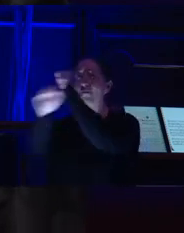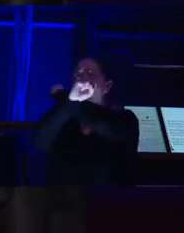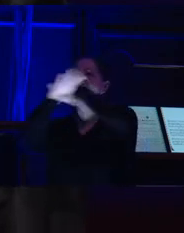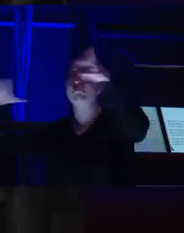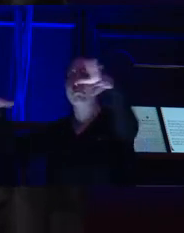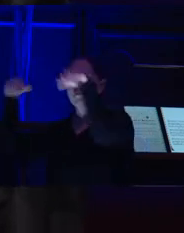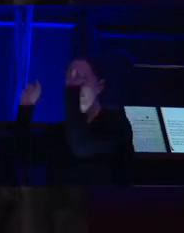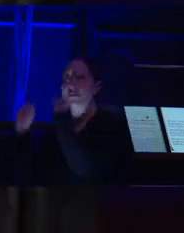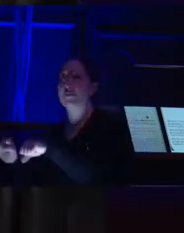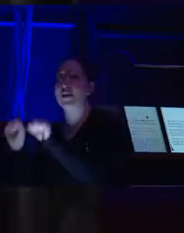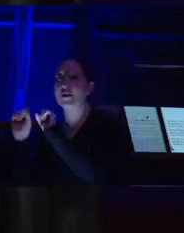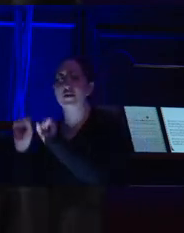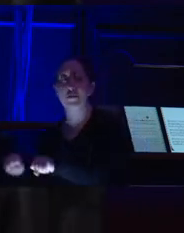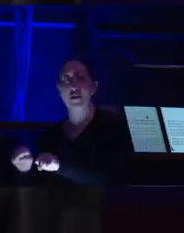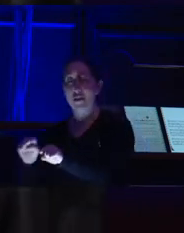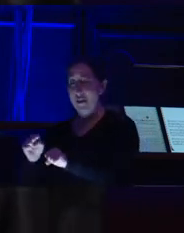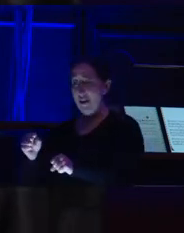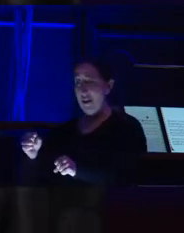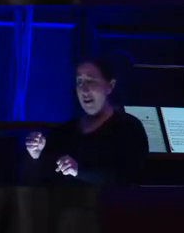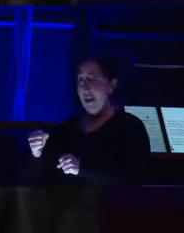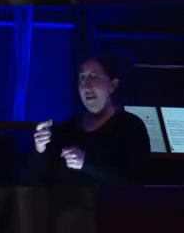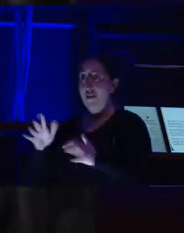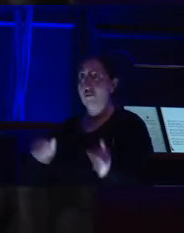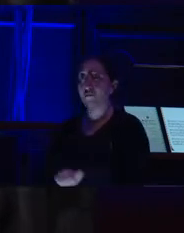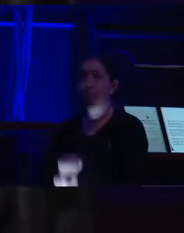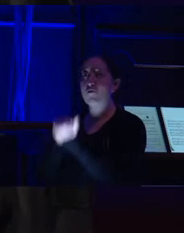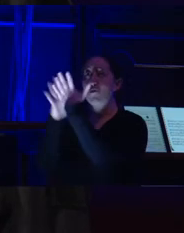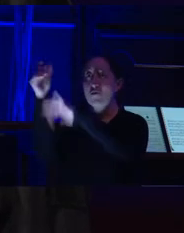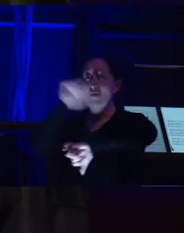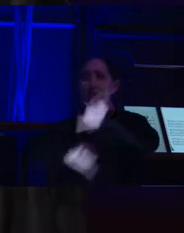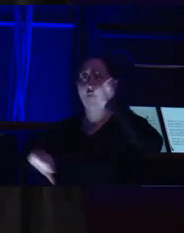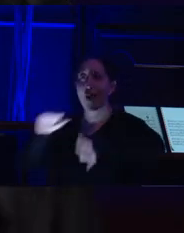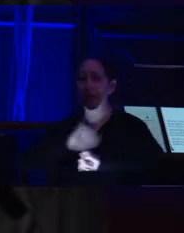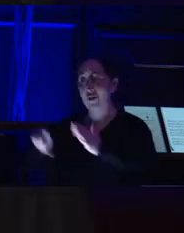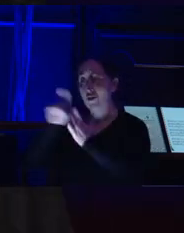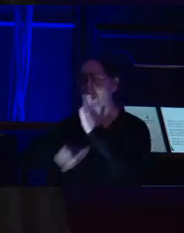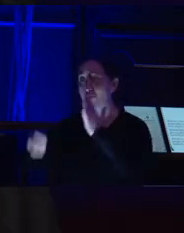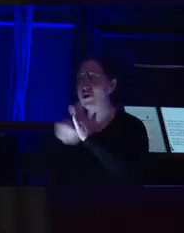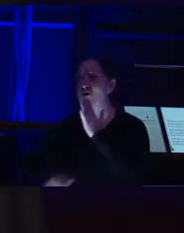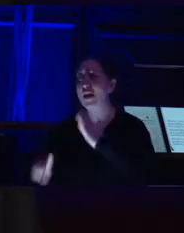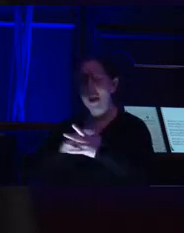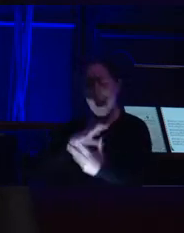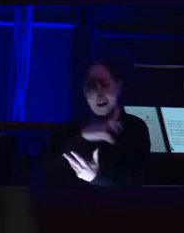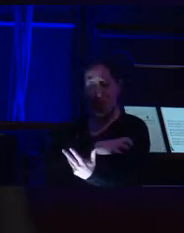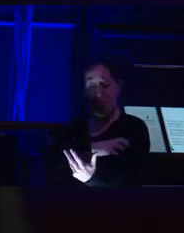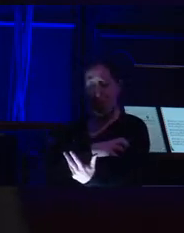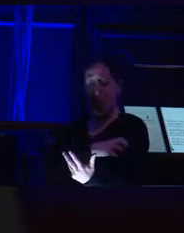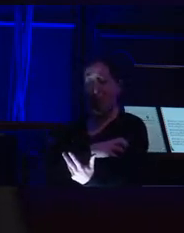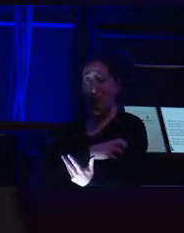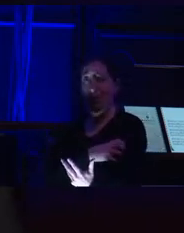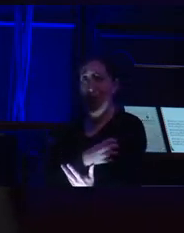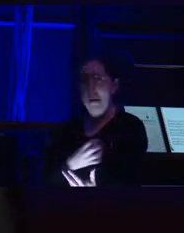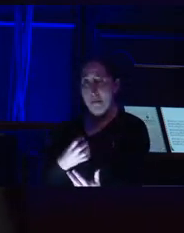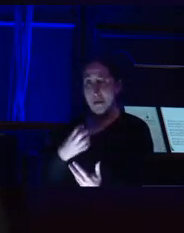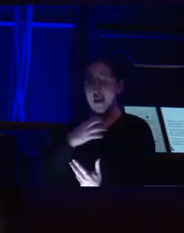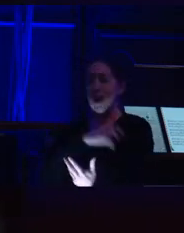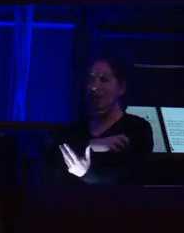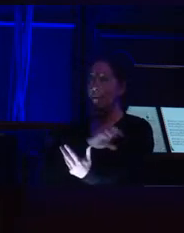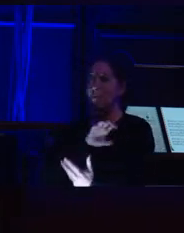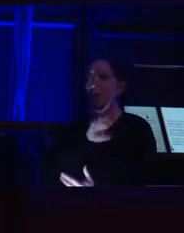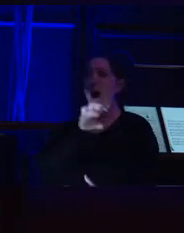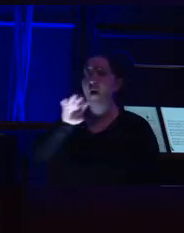possibility that's brought forth through science and research. And just as it has empowered me, it